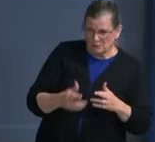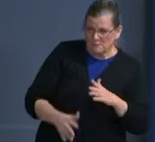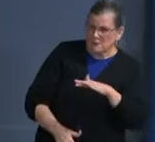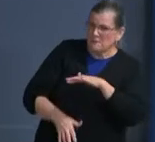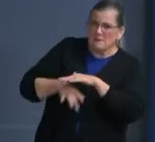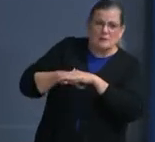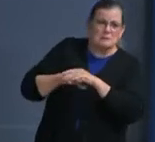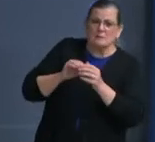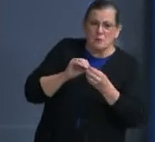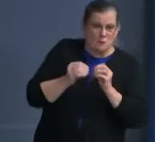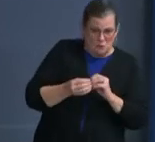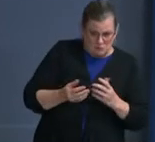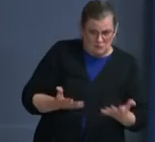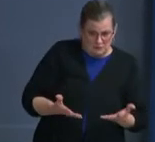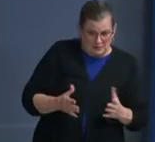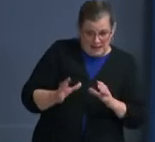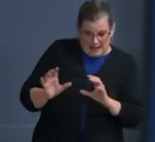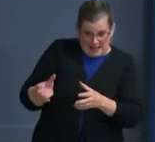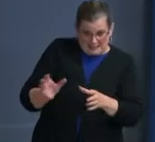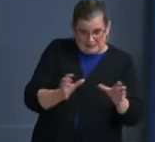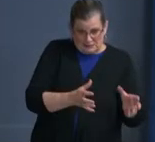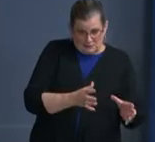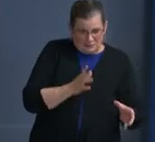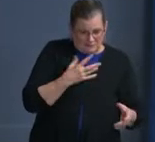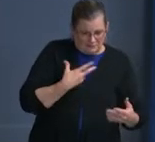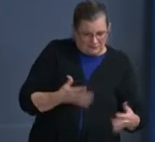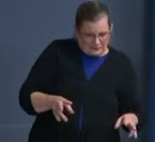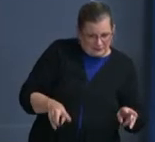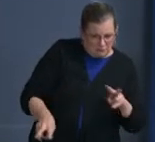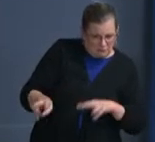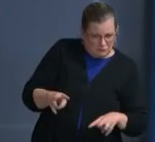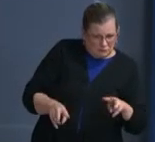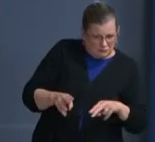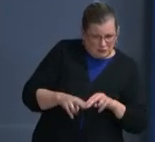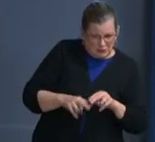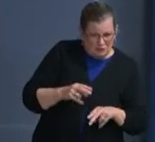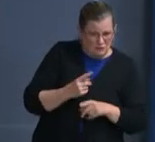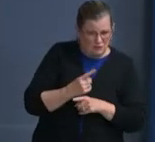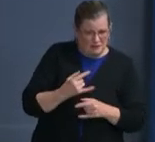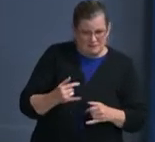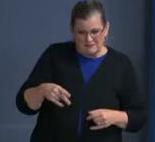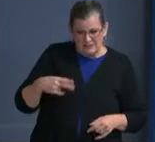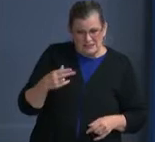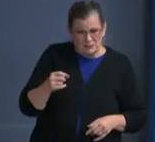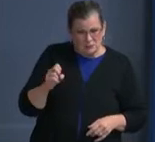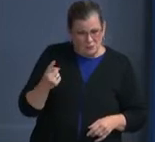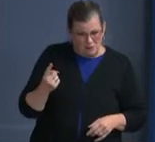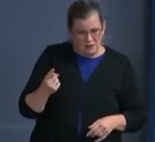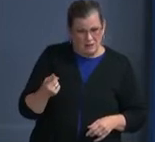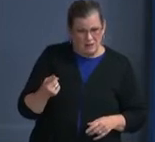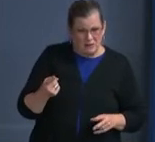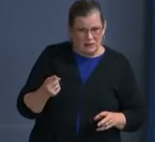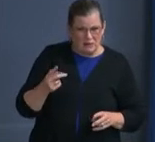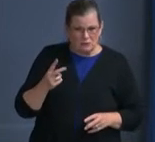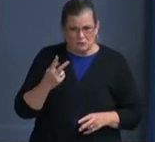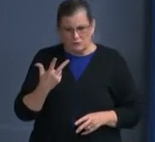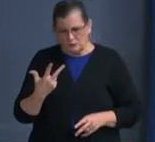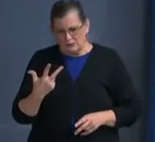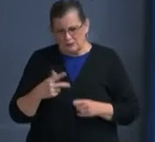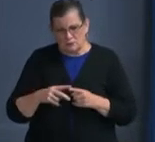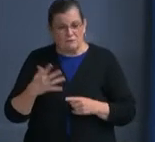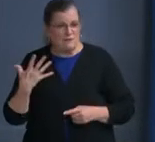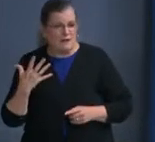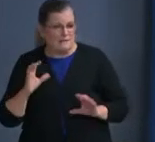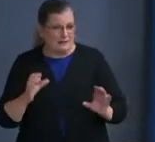number of classes that we have seen in the building right now for phase one is approximately 5 classrooms in a particular